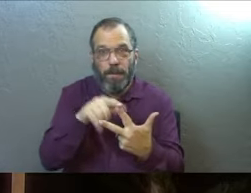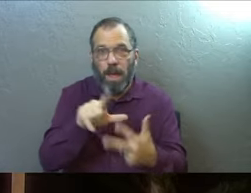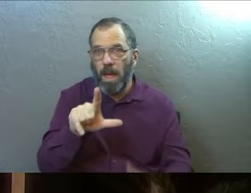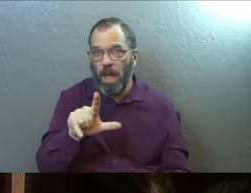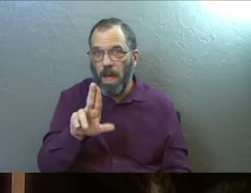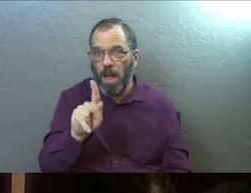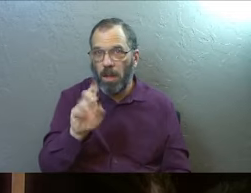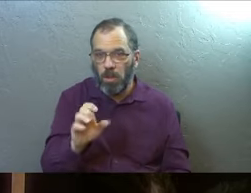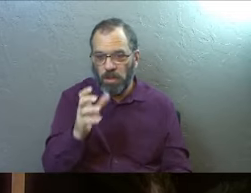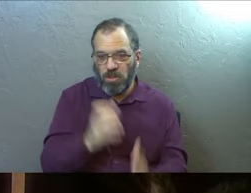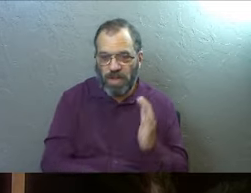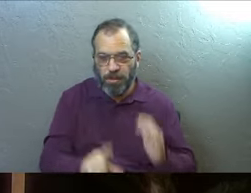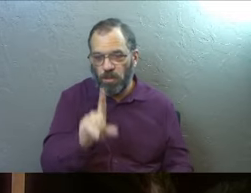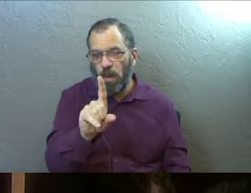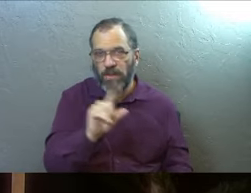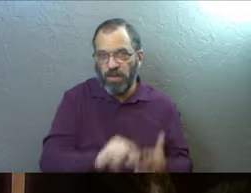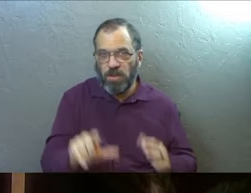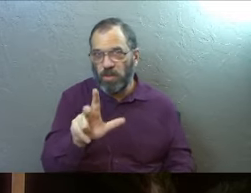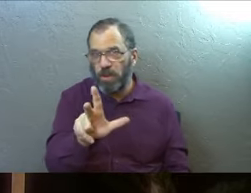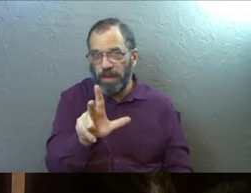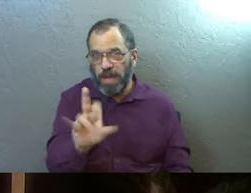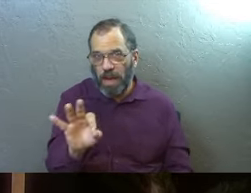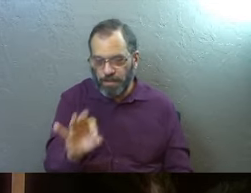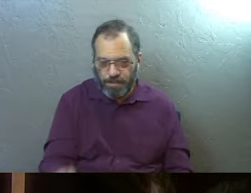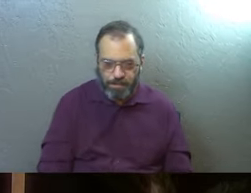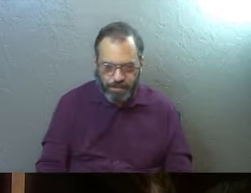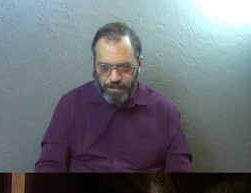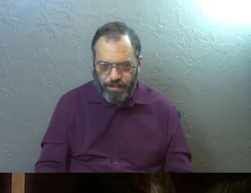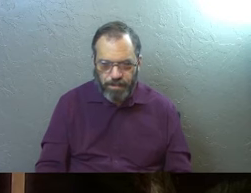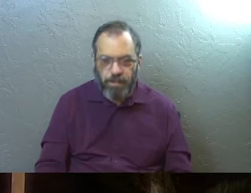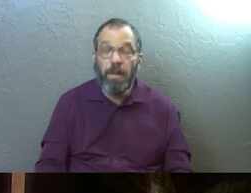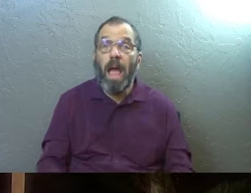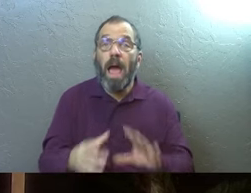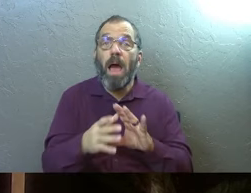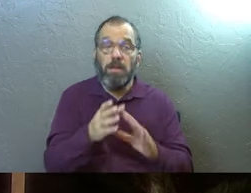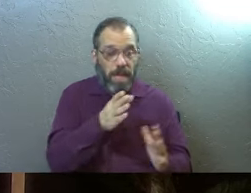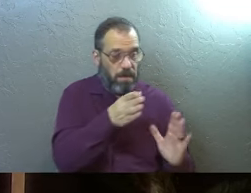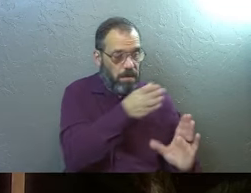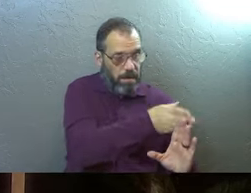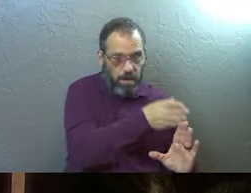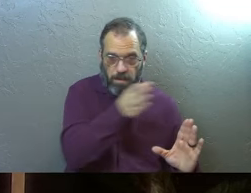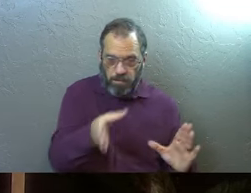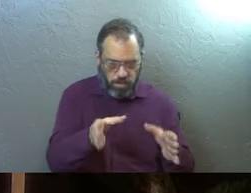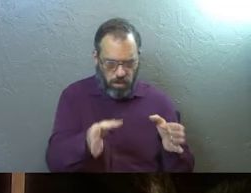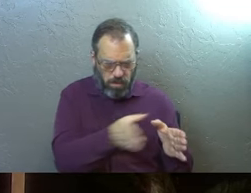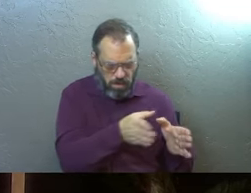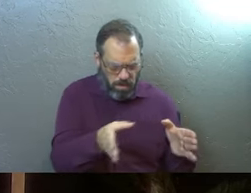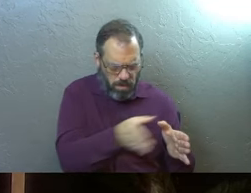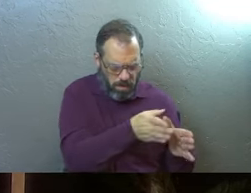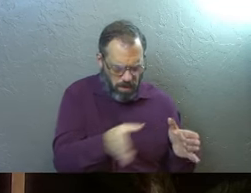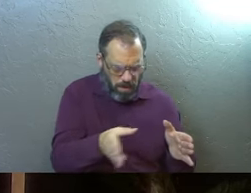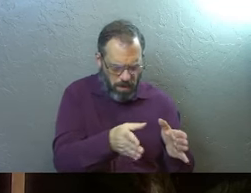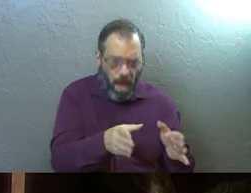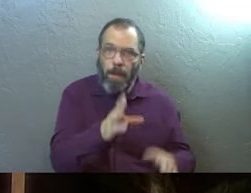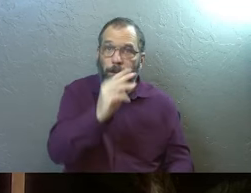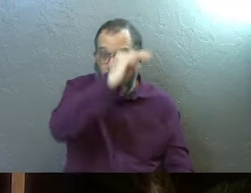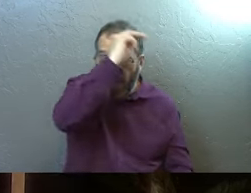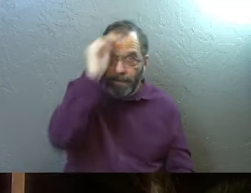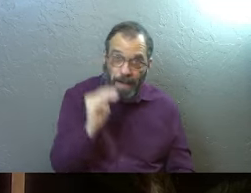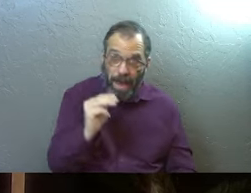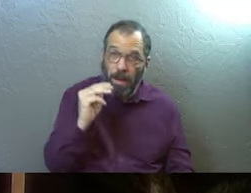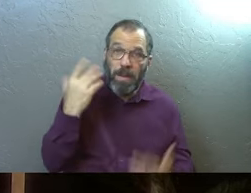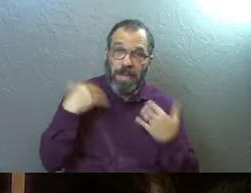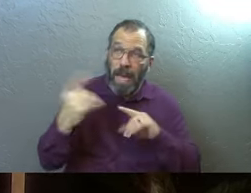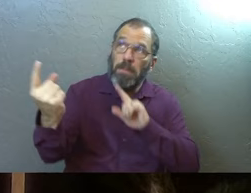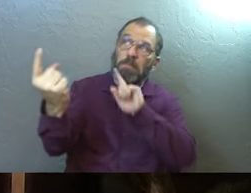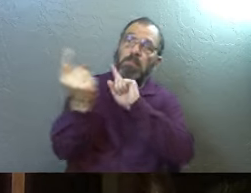in Luke 1:39. And what happens in between here, I'm going to skip over some passages, but Mary gets her visit